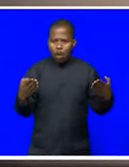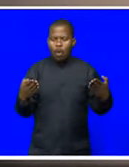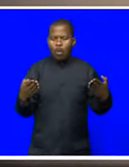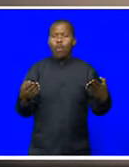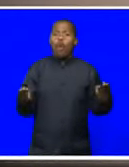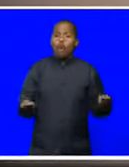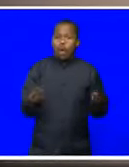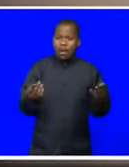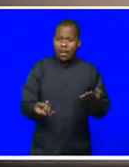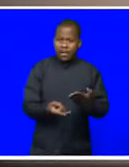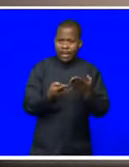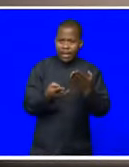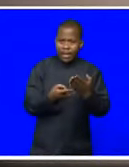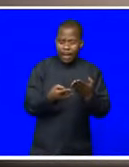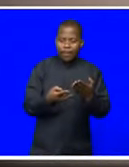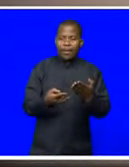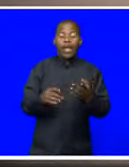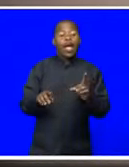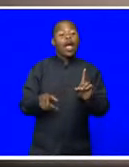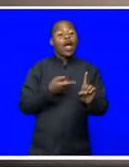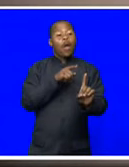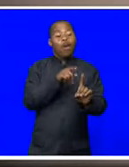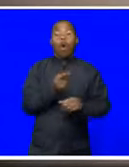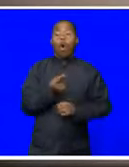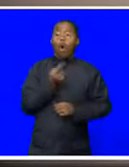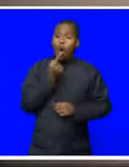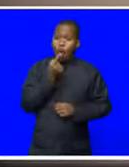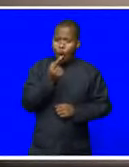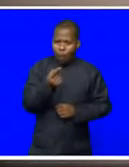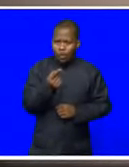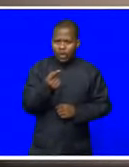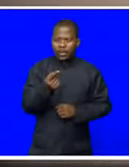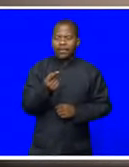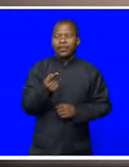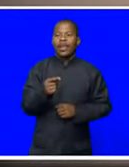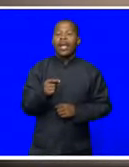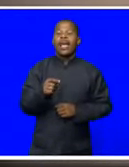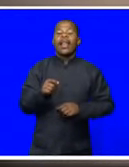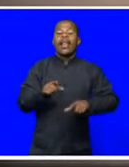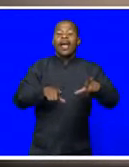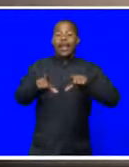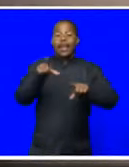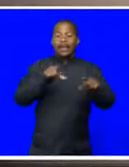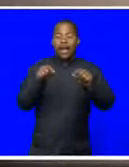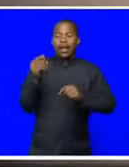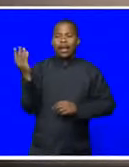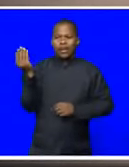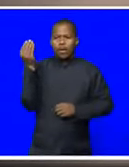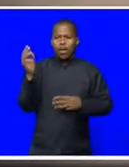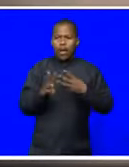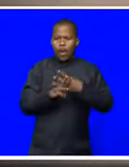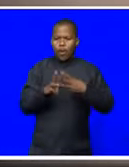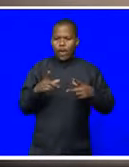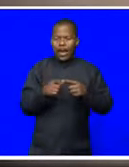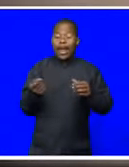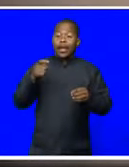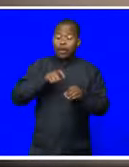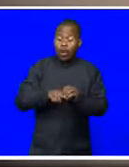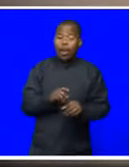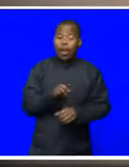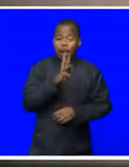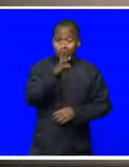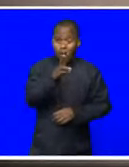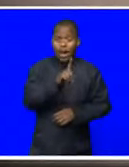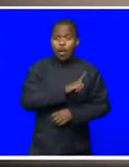The association's president, Percy Zulu, says, for that matter, national championships will be held this coming weekend in order to be able to